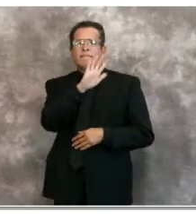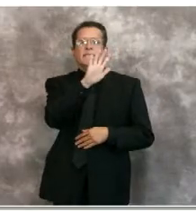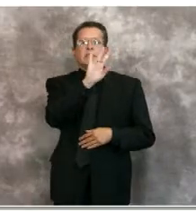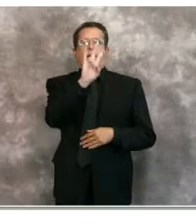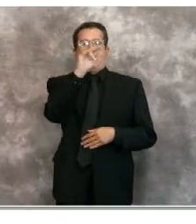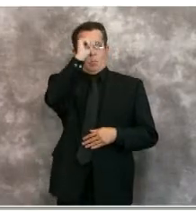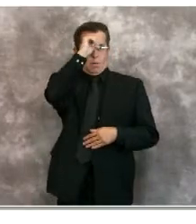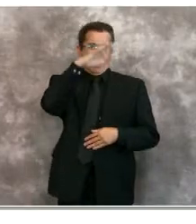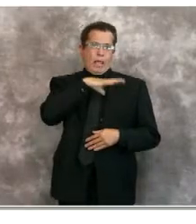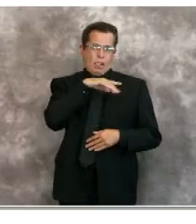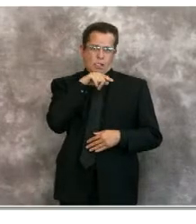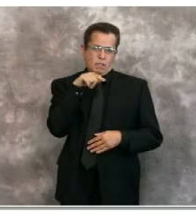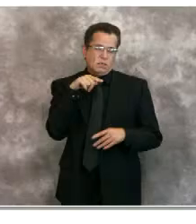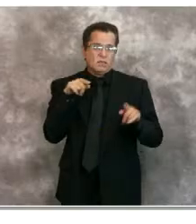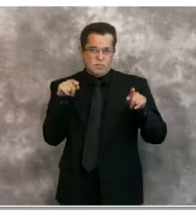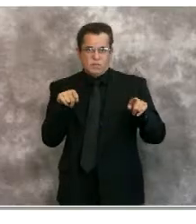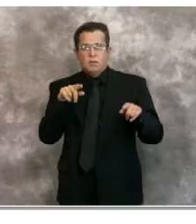male.